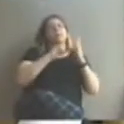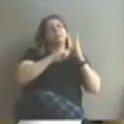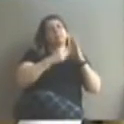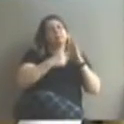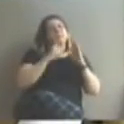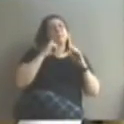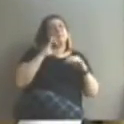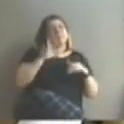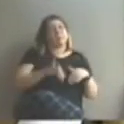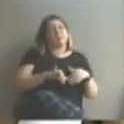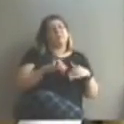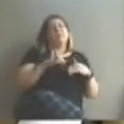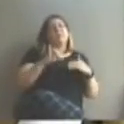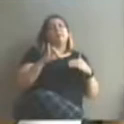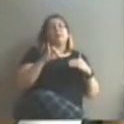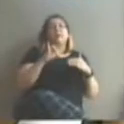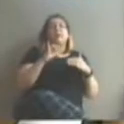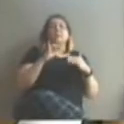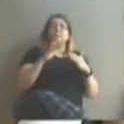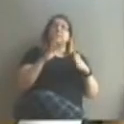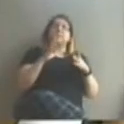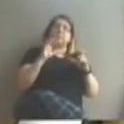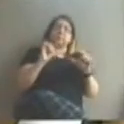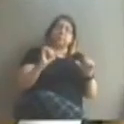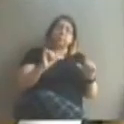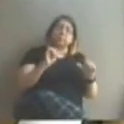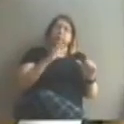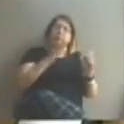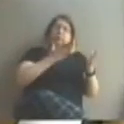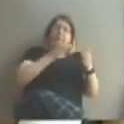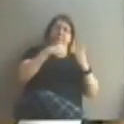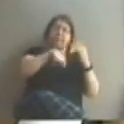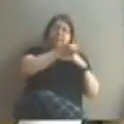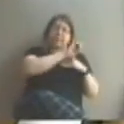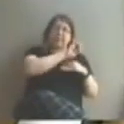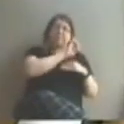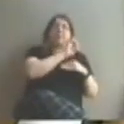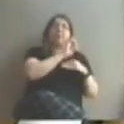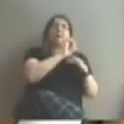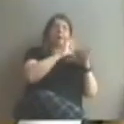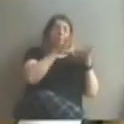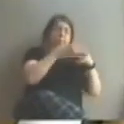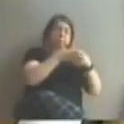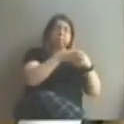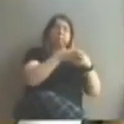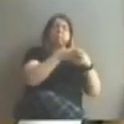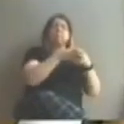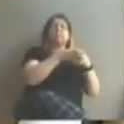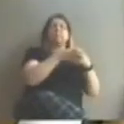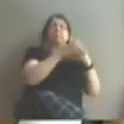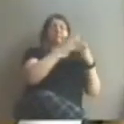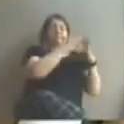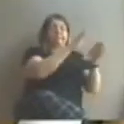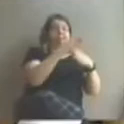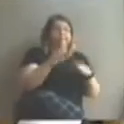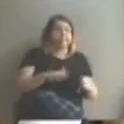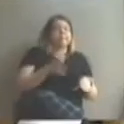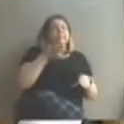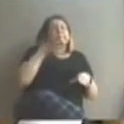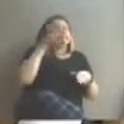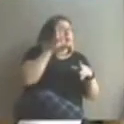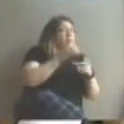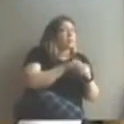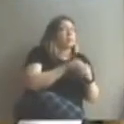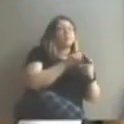chart recommendations was to build the capacity to better serve them and compartmentalize them in different areas, whether that's parent